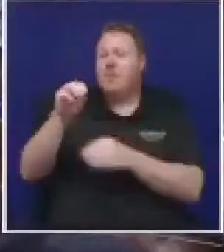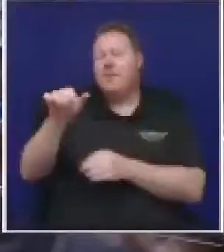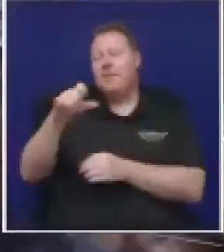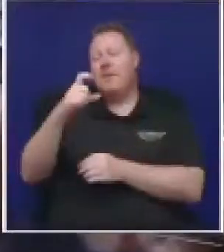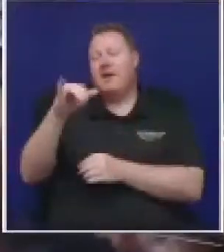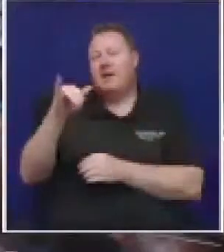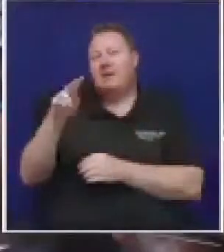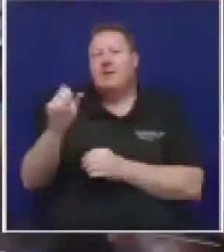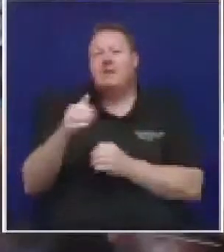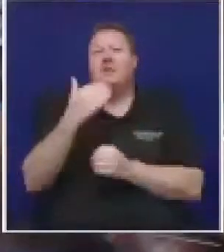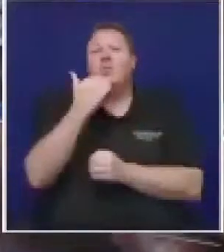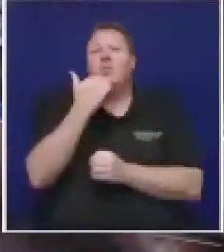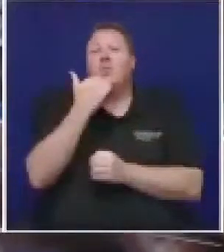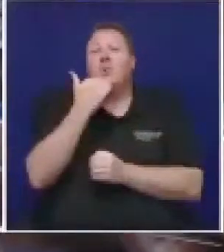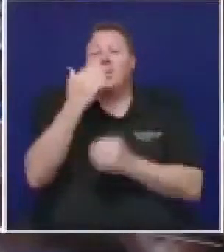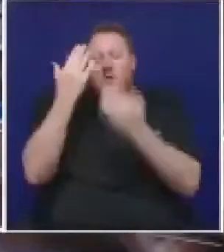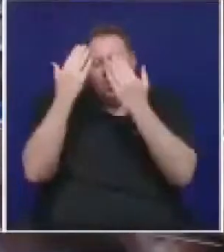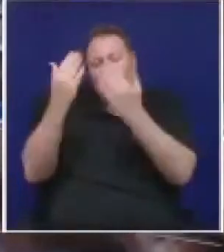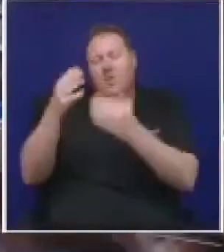Honorable Mkalipi.